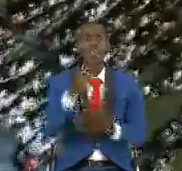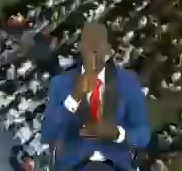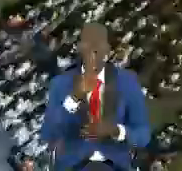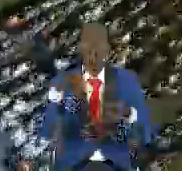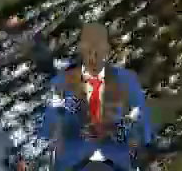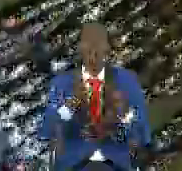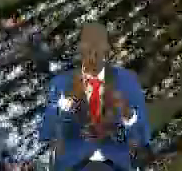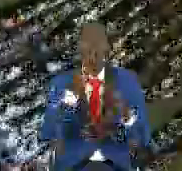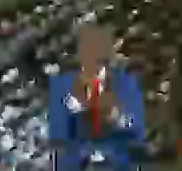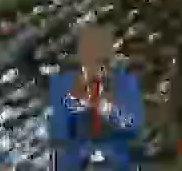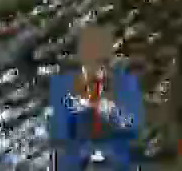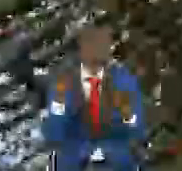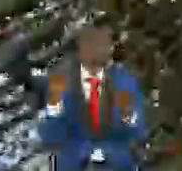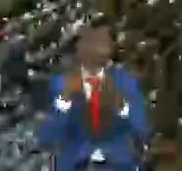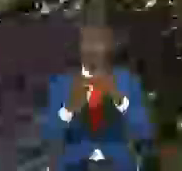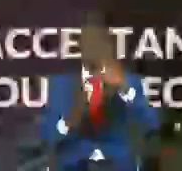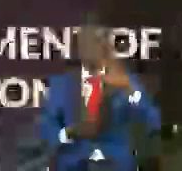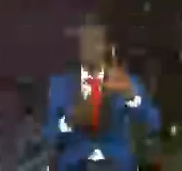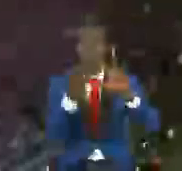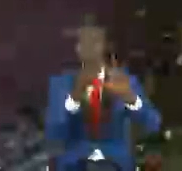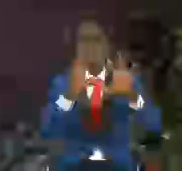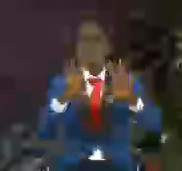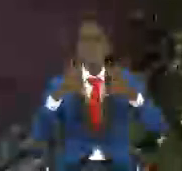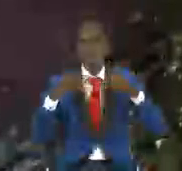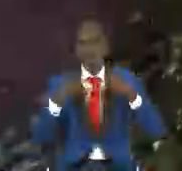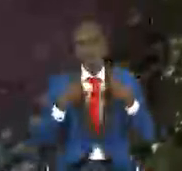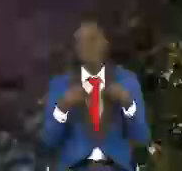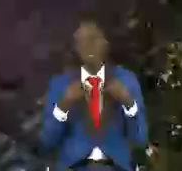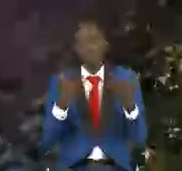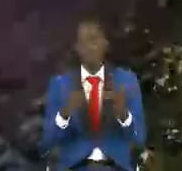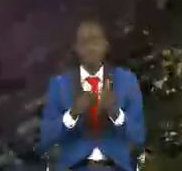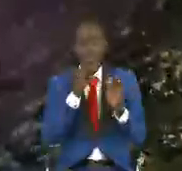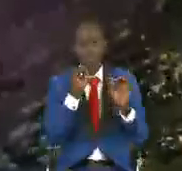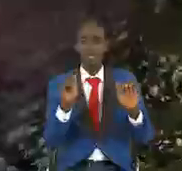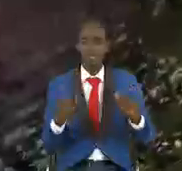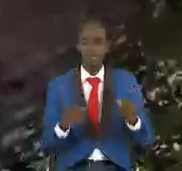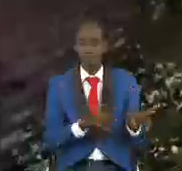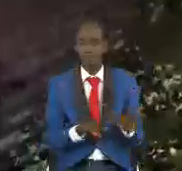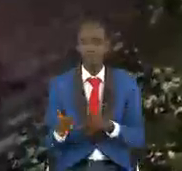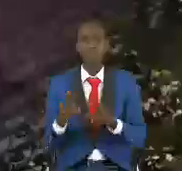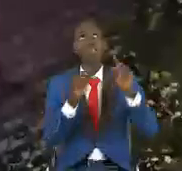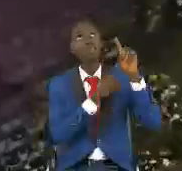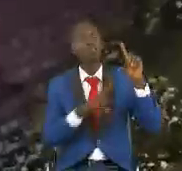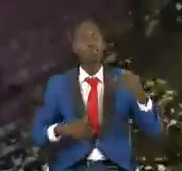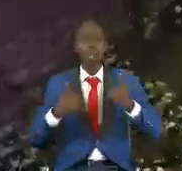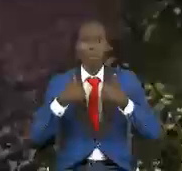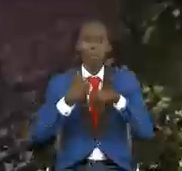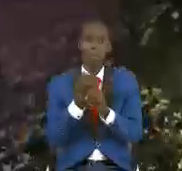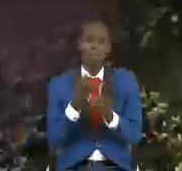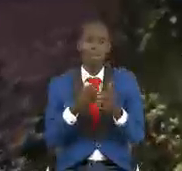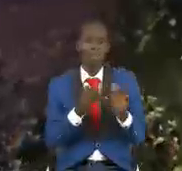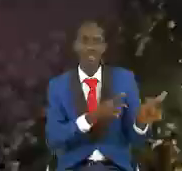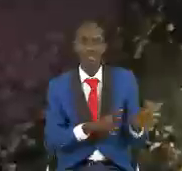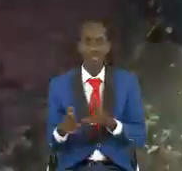Number three, the acceptance. Now it's available. The Lord has made it available. Now at